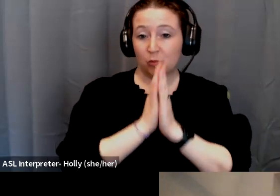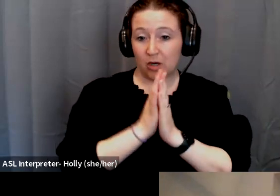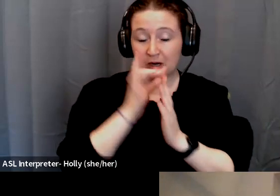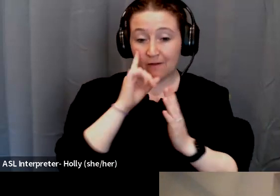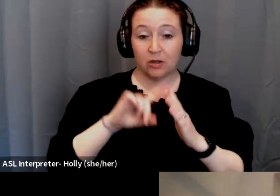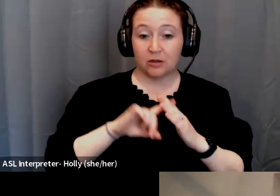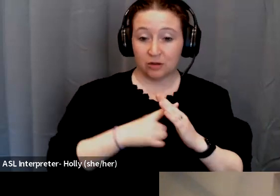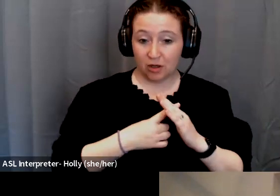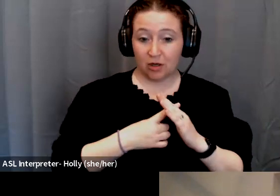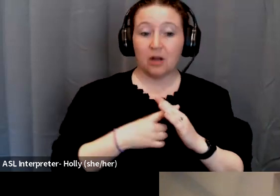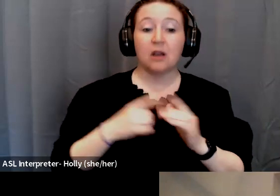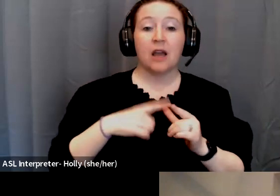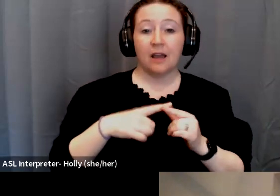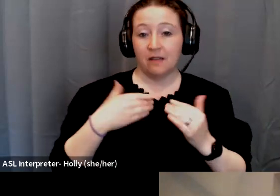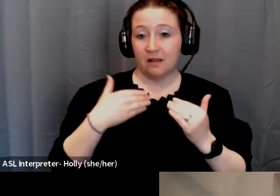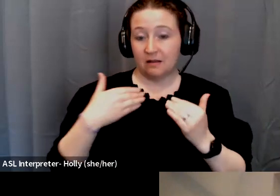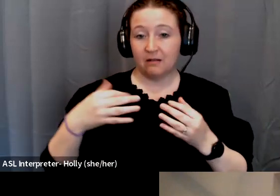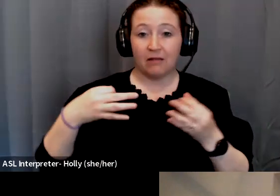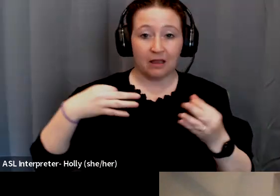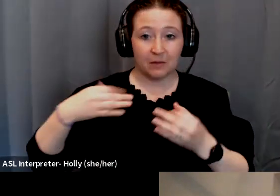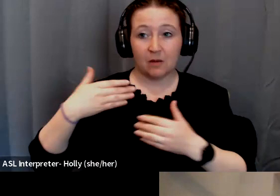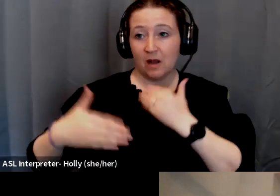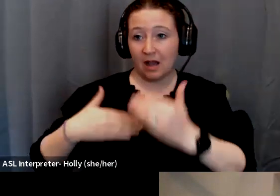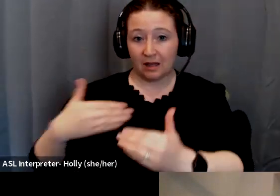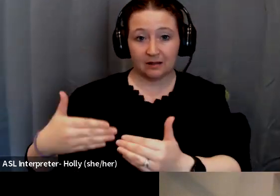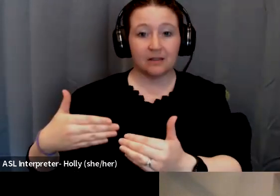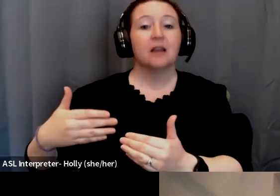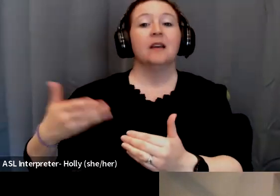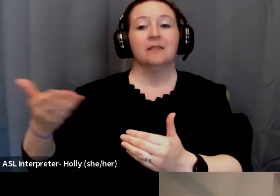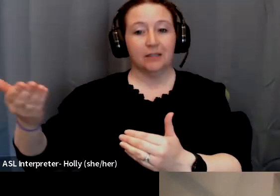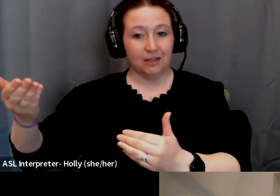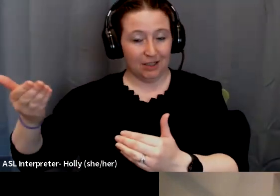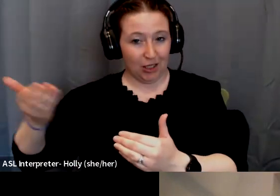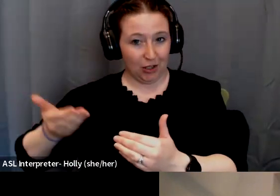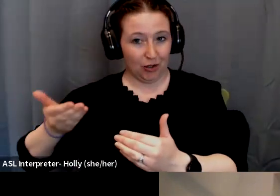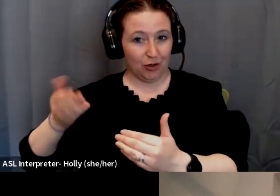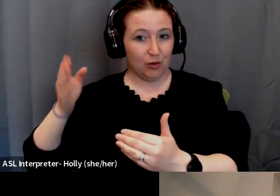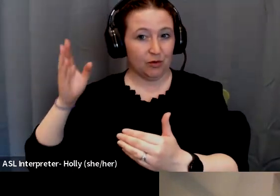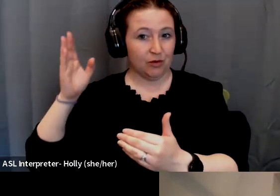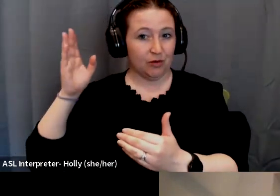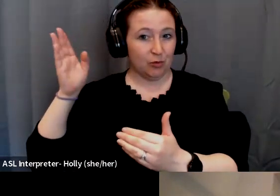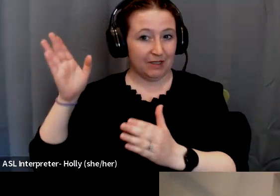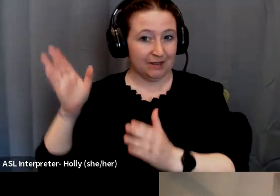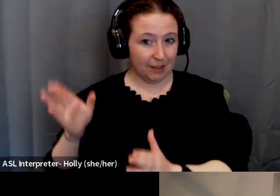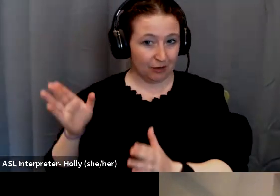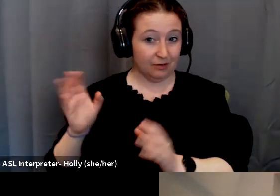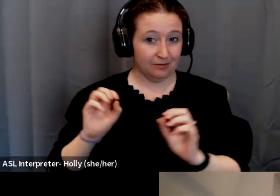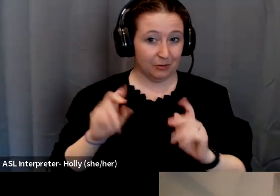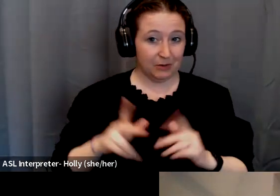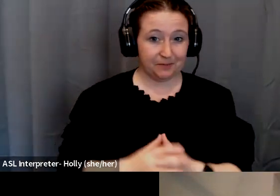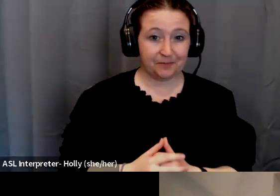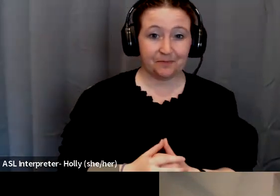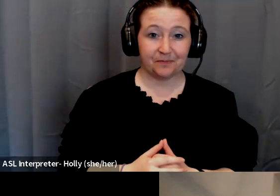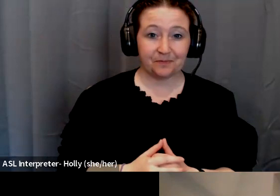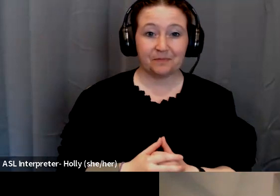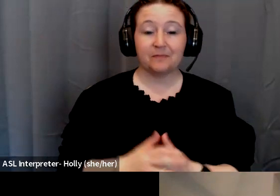then I'll go into logistics, and then I will also introduce our parliamentarian.